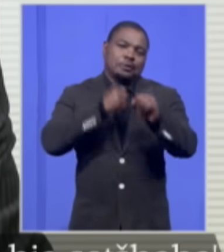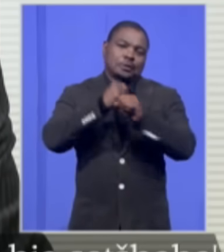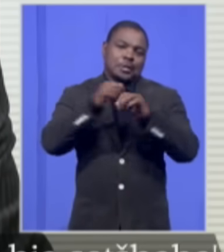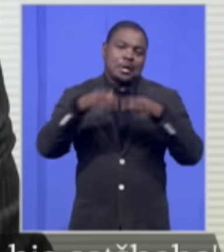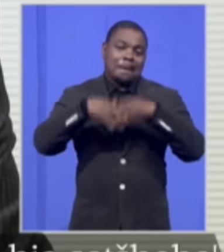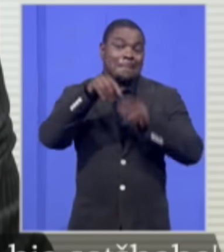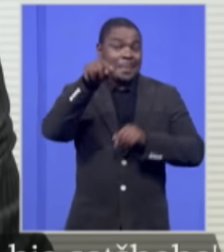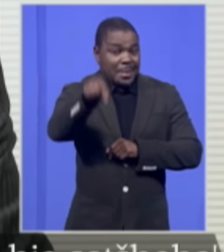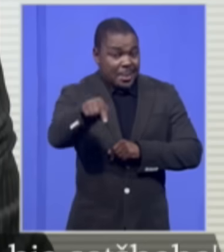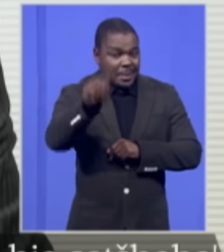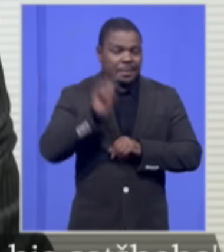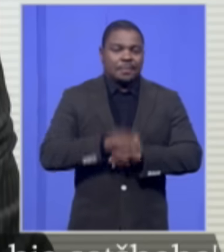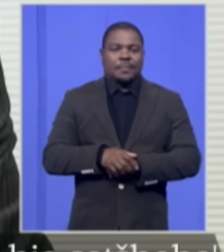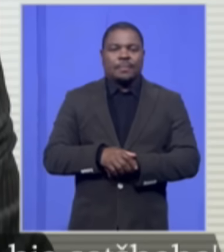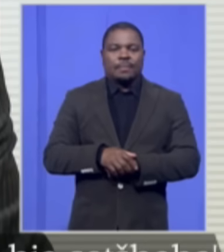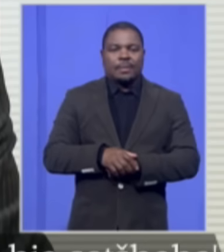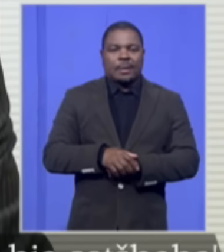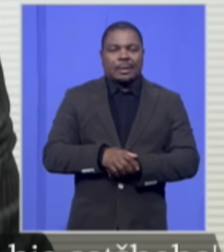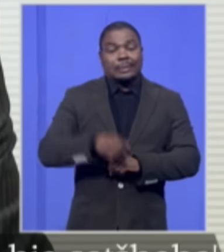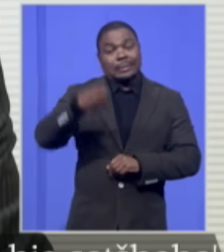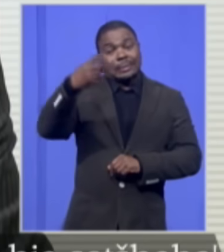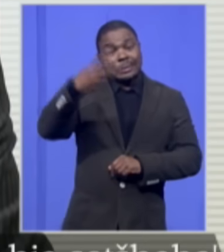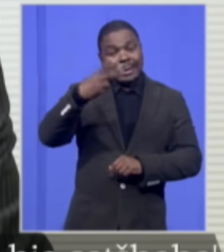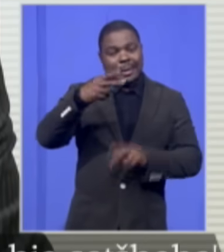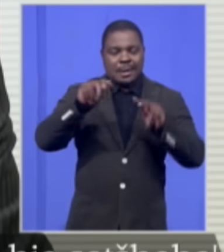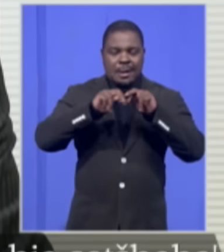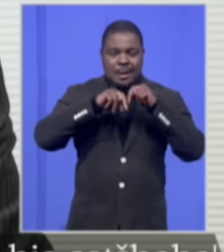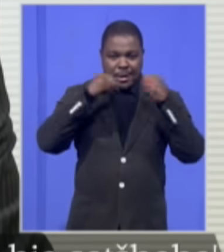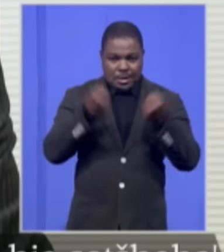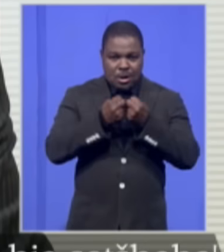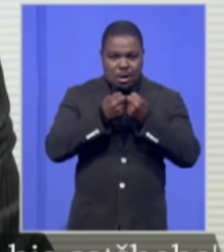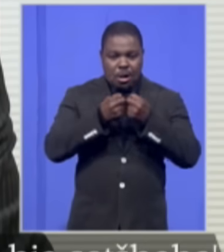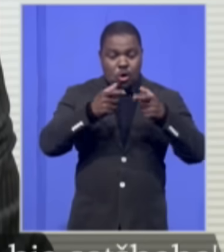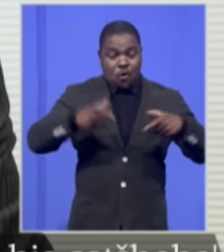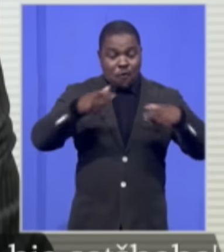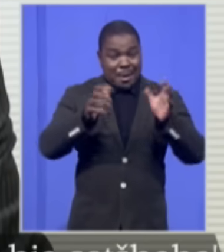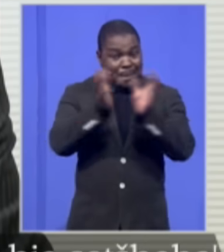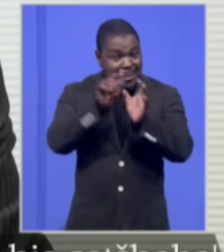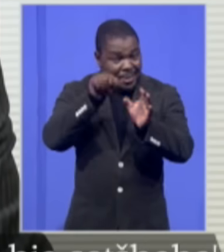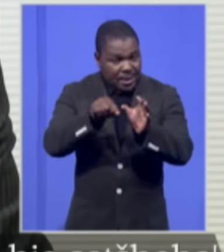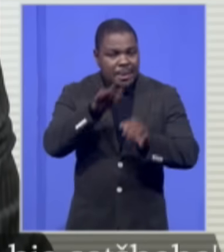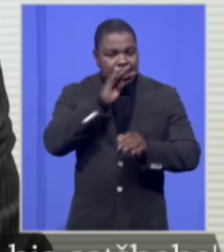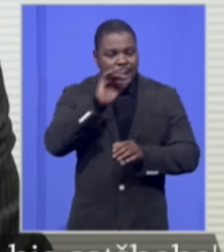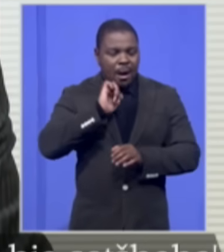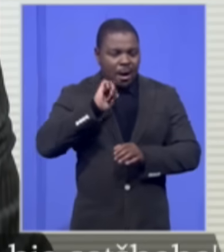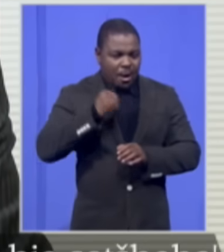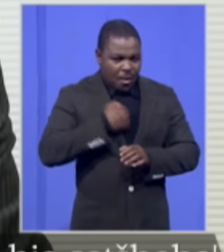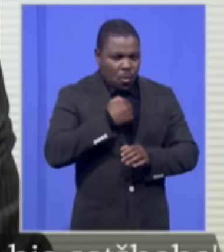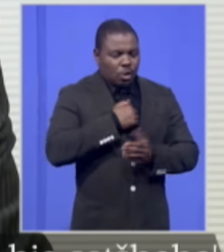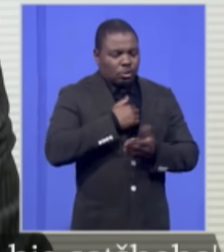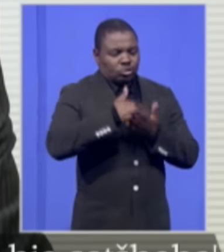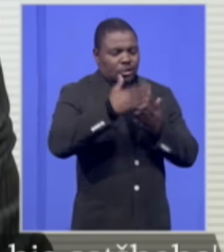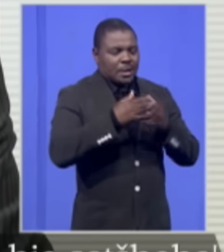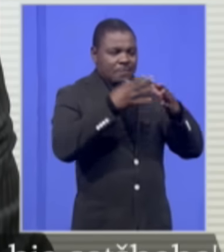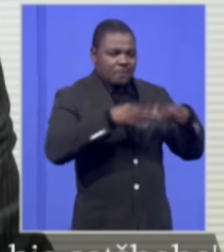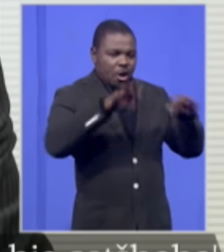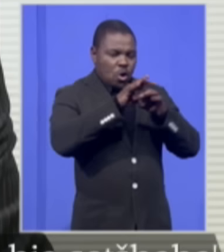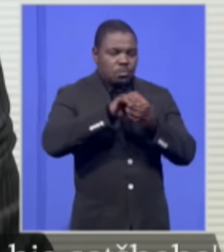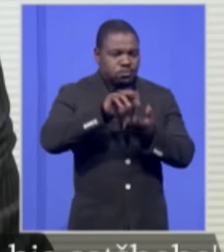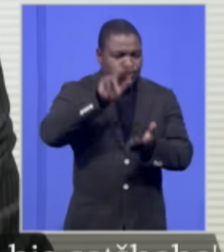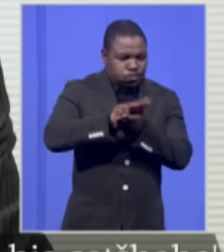year. This second National Convention will reinforce our shared values and adopt